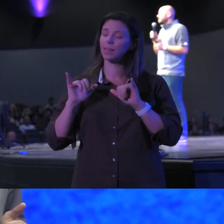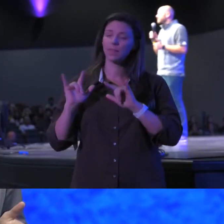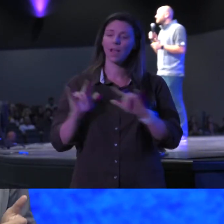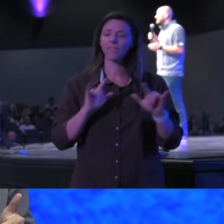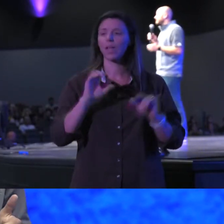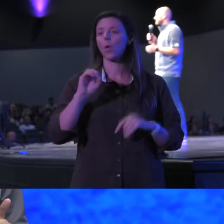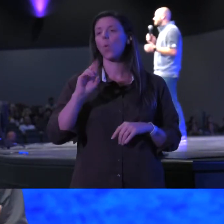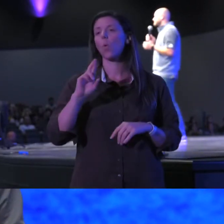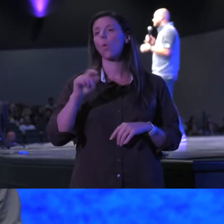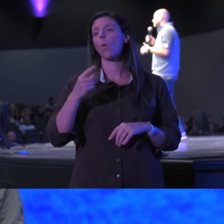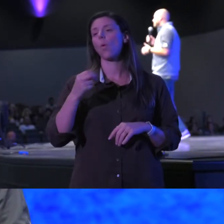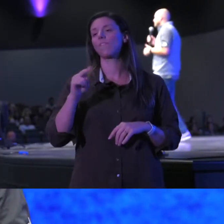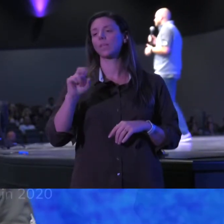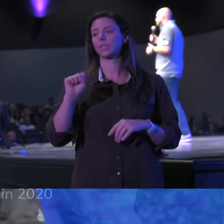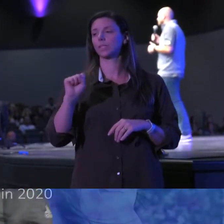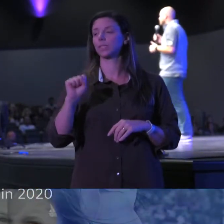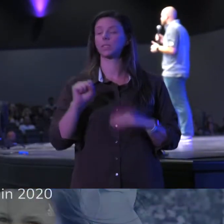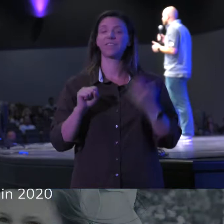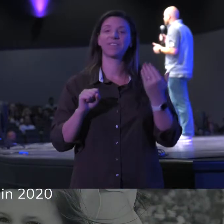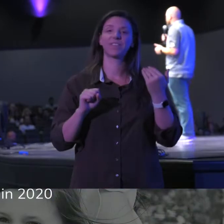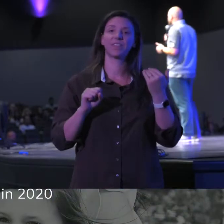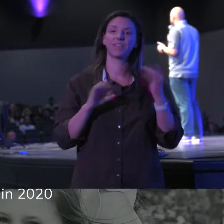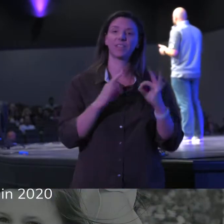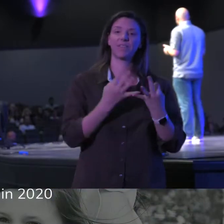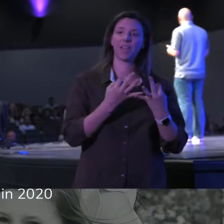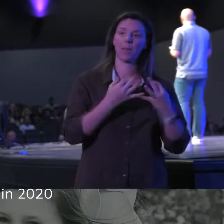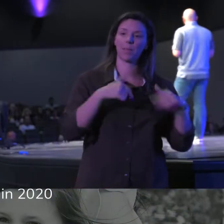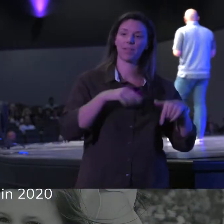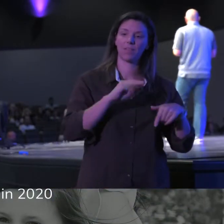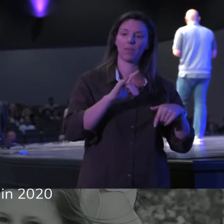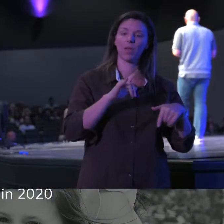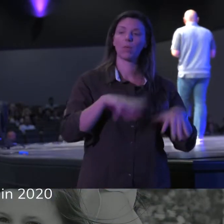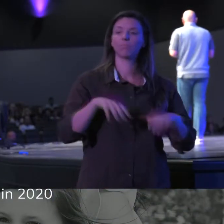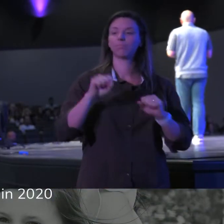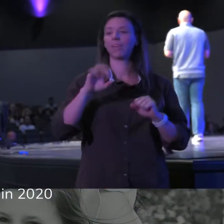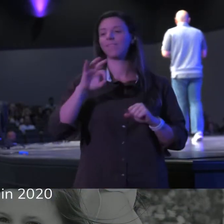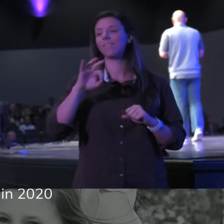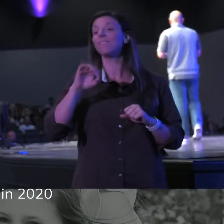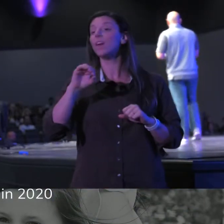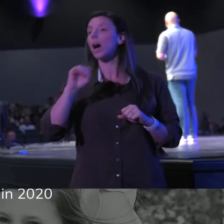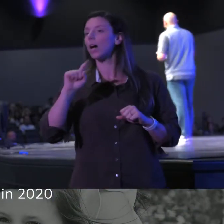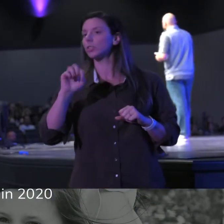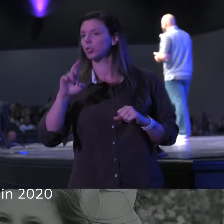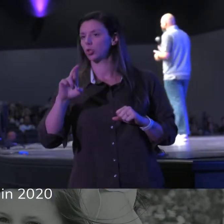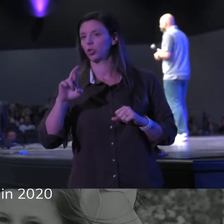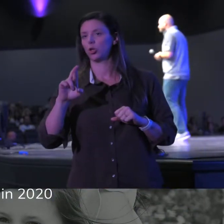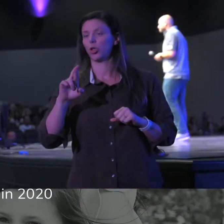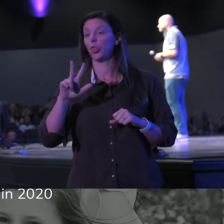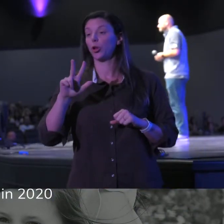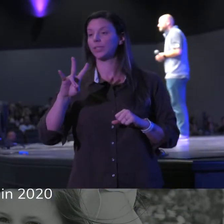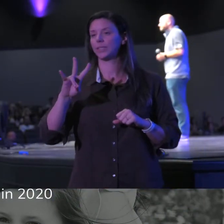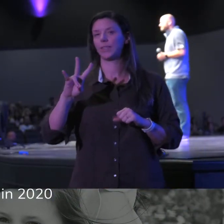had 15 families from the mill foster 37 children this year. That's awesome.